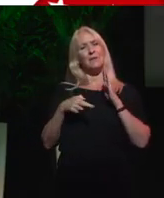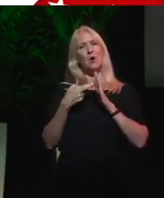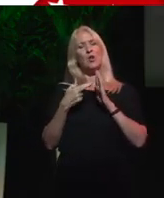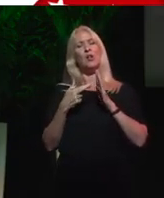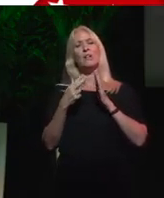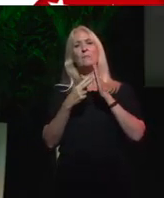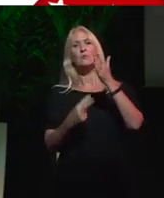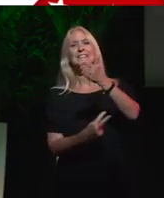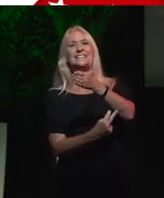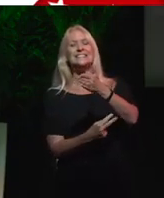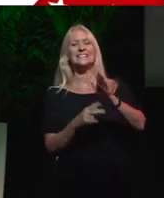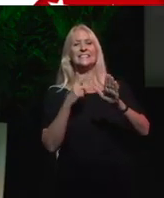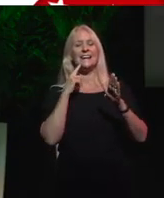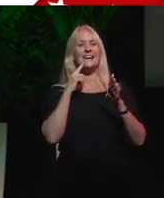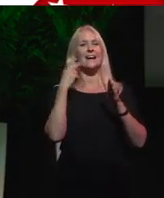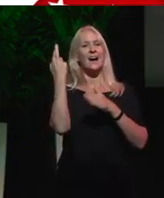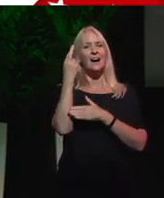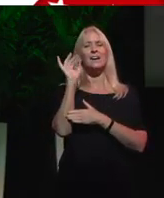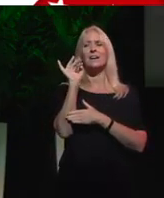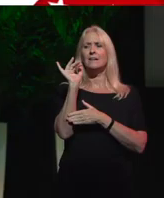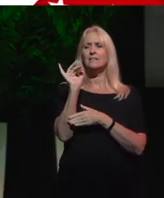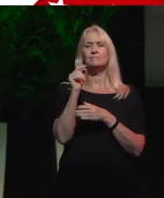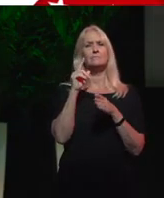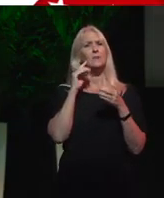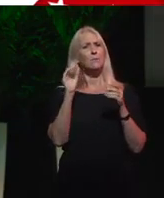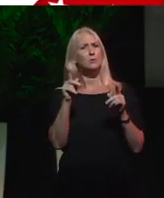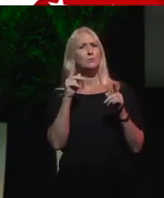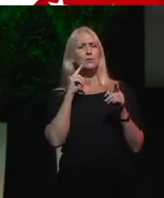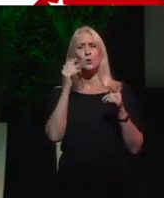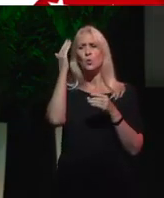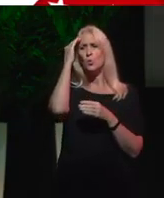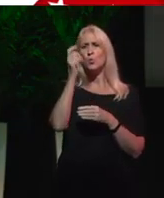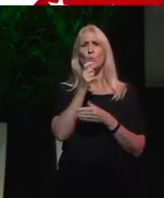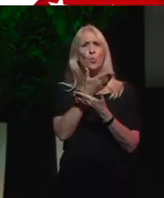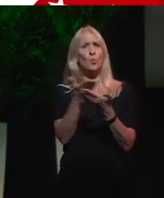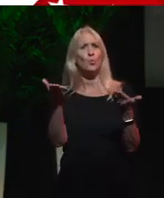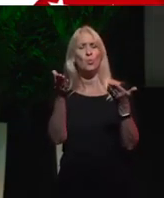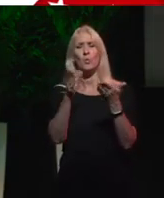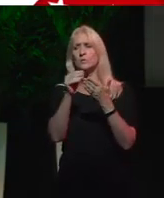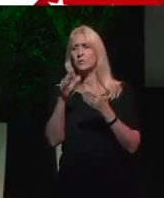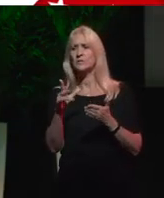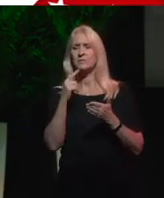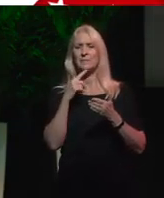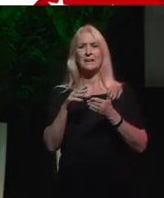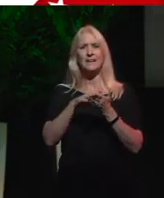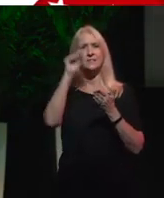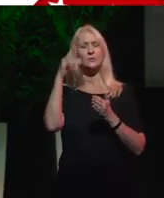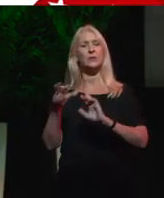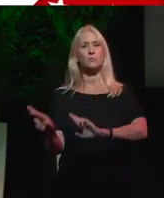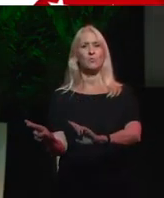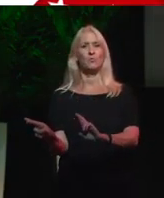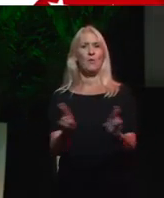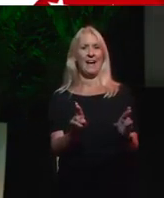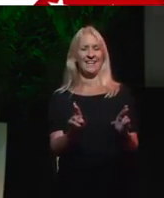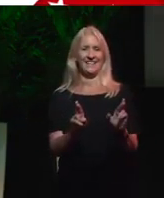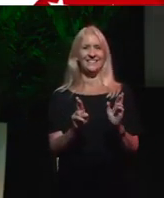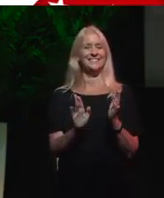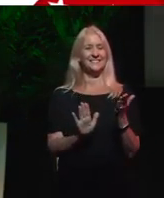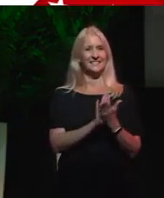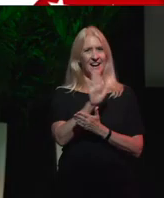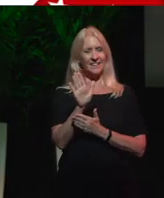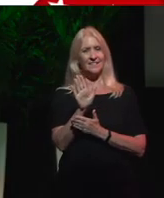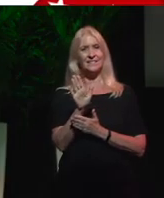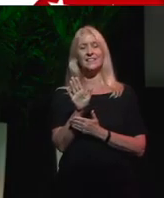was an opportunity to try to get to know who our students are so that we can become a student-ready institution. And that was through